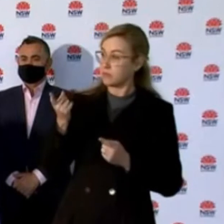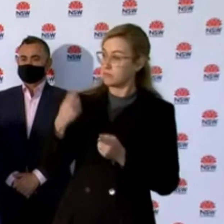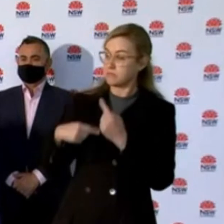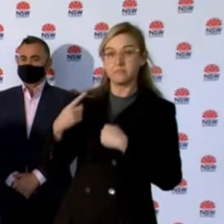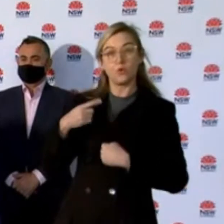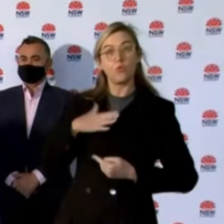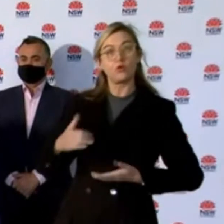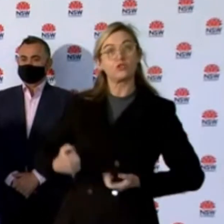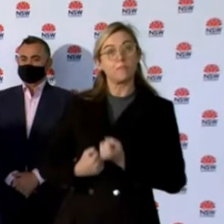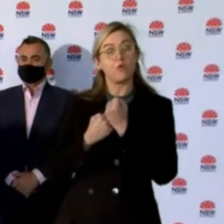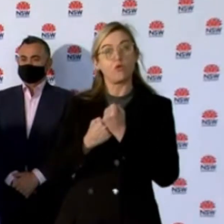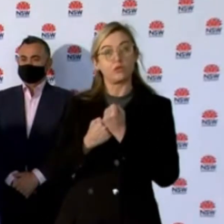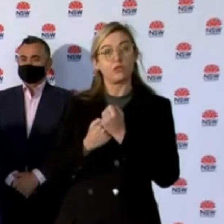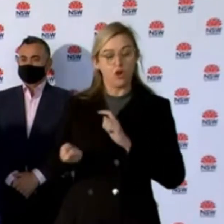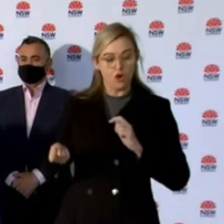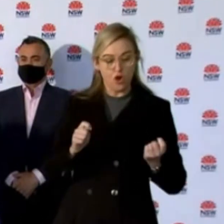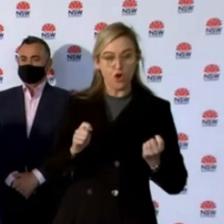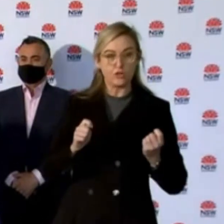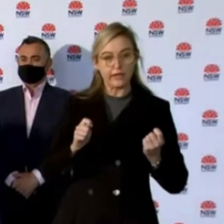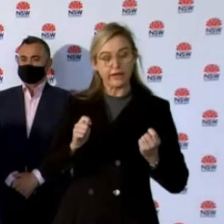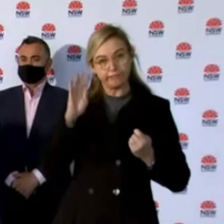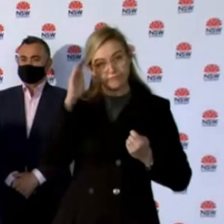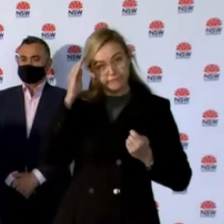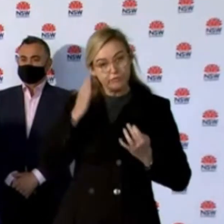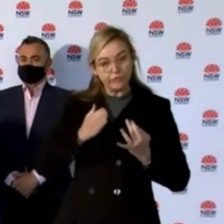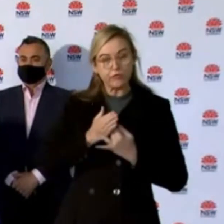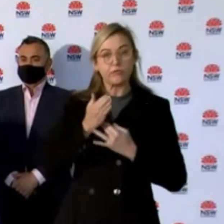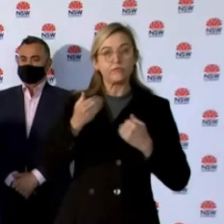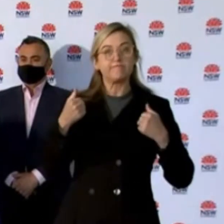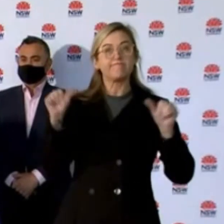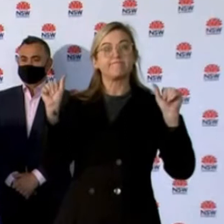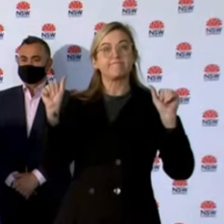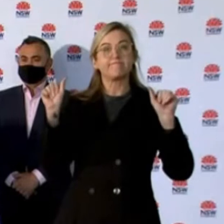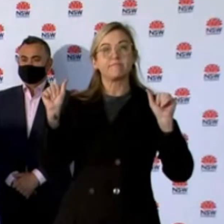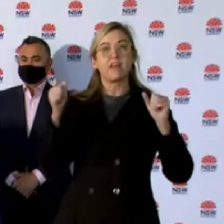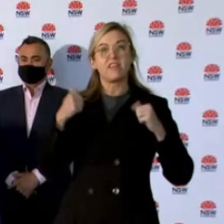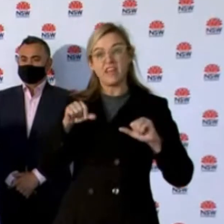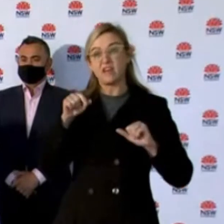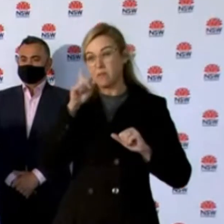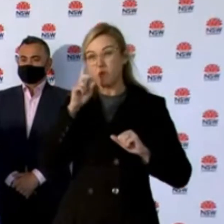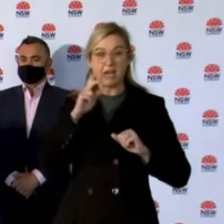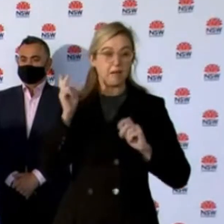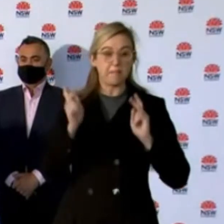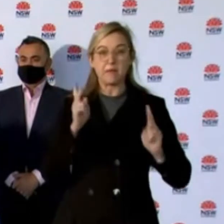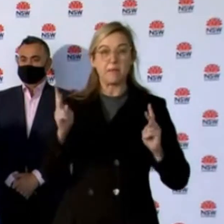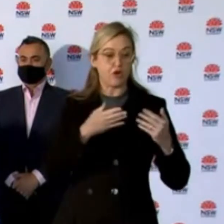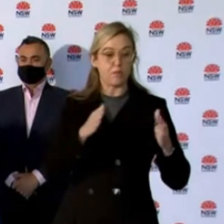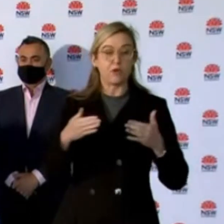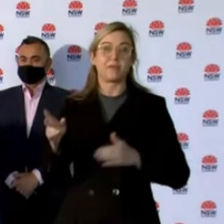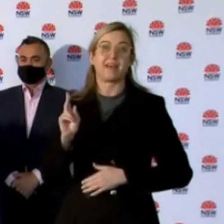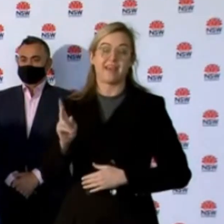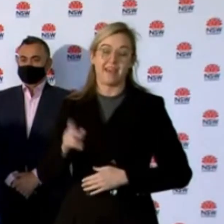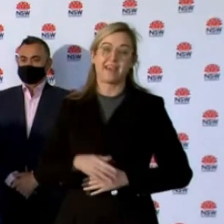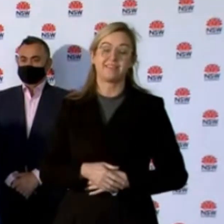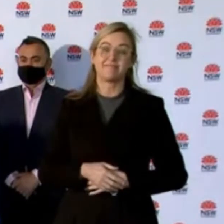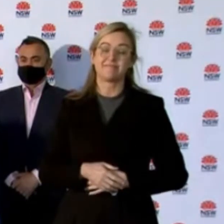in getting through this lockdown as soon as we can to allow individuals, families and businesses to bounce back. We know this Delta strain is